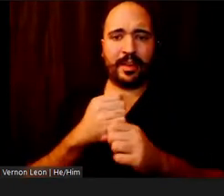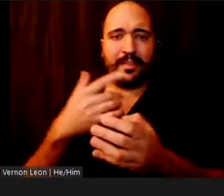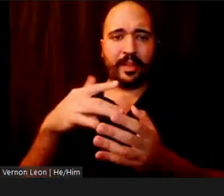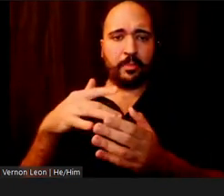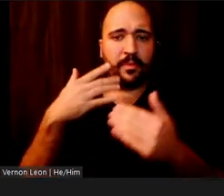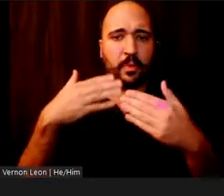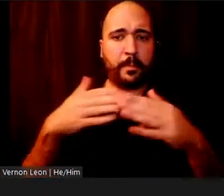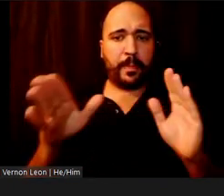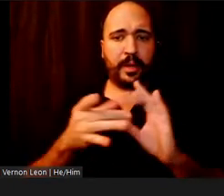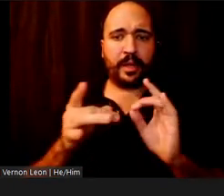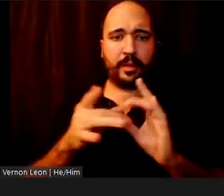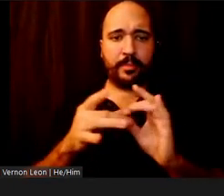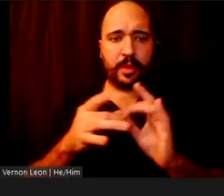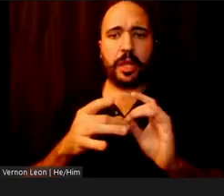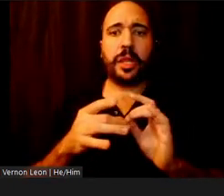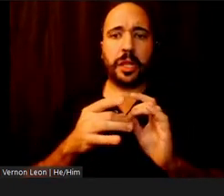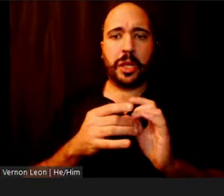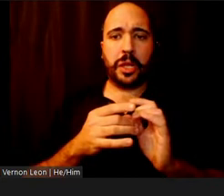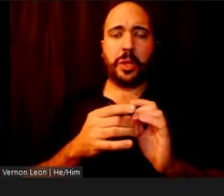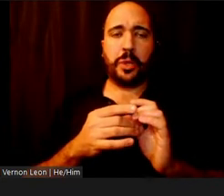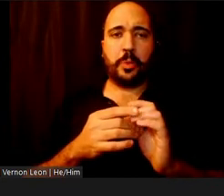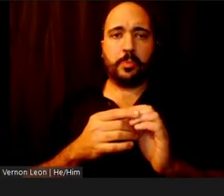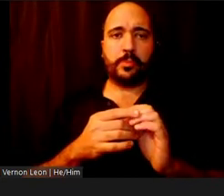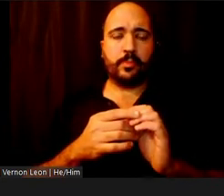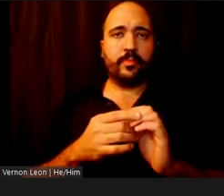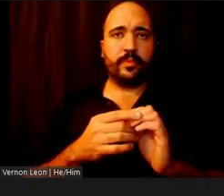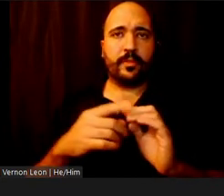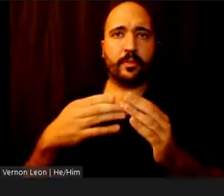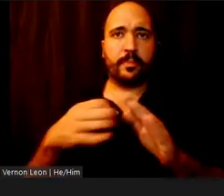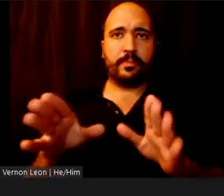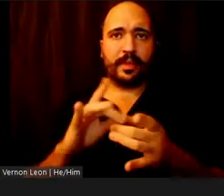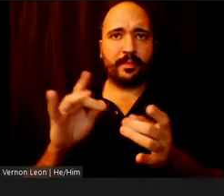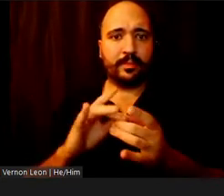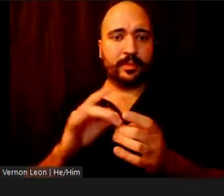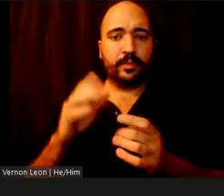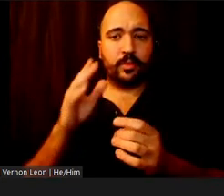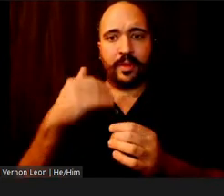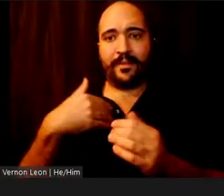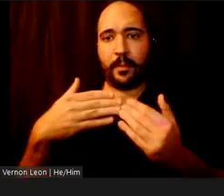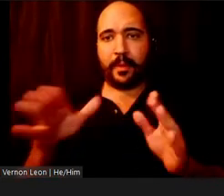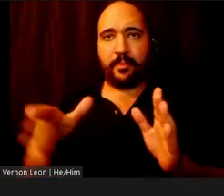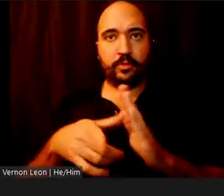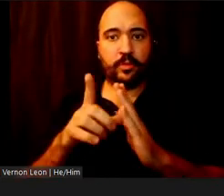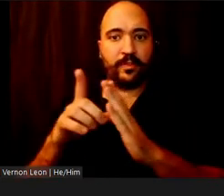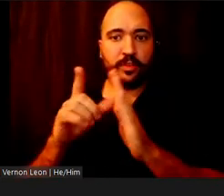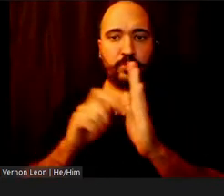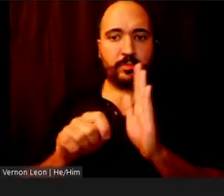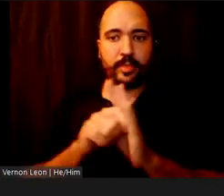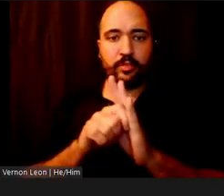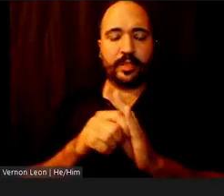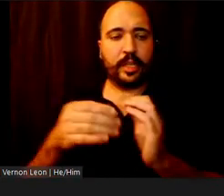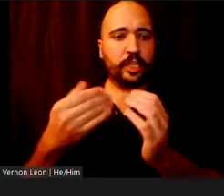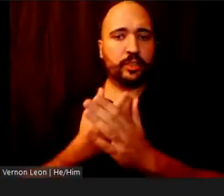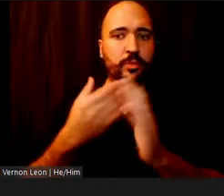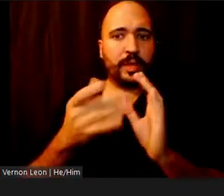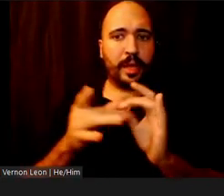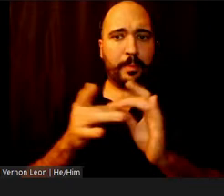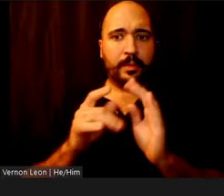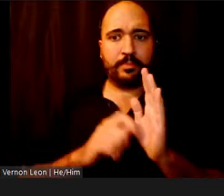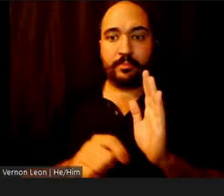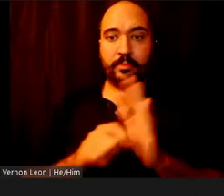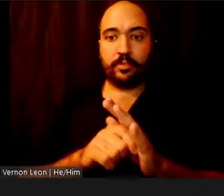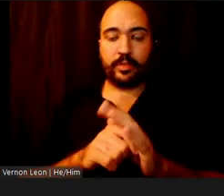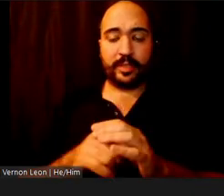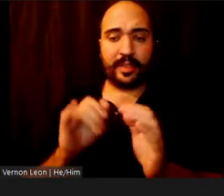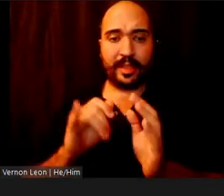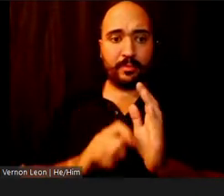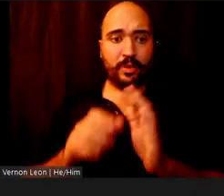Once the document is made available for public comment, there will be a public review period and a new comment period. That period will also